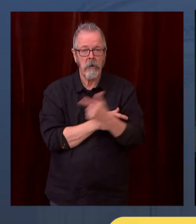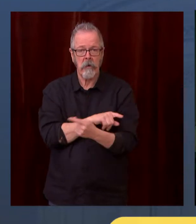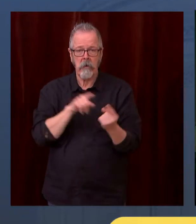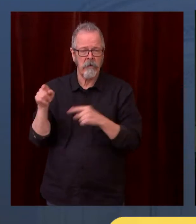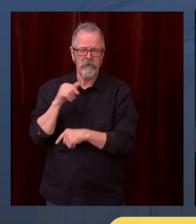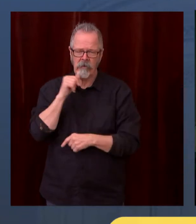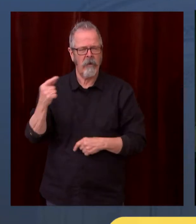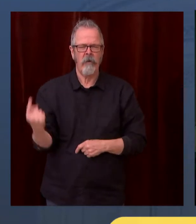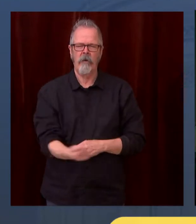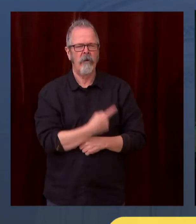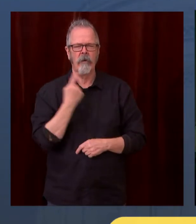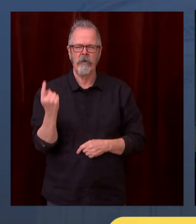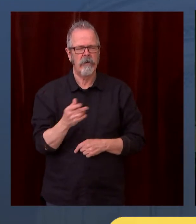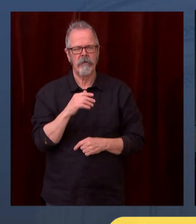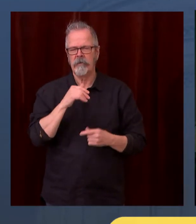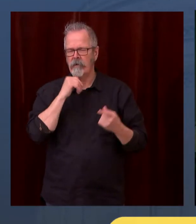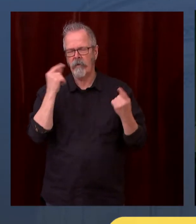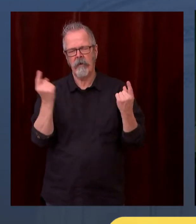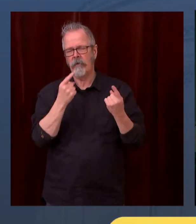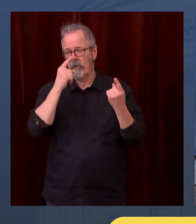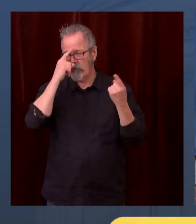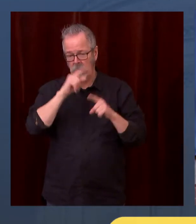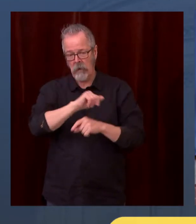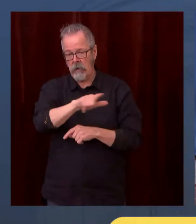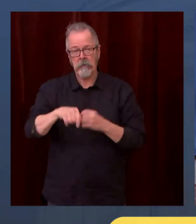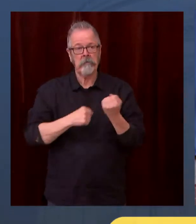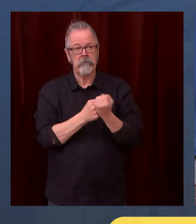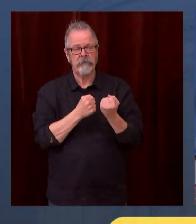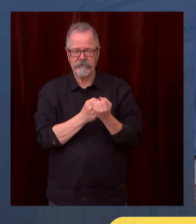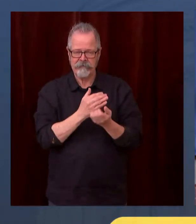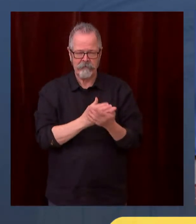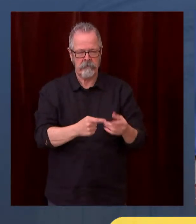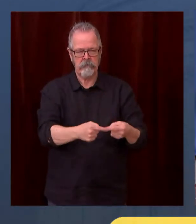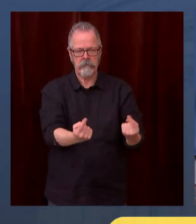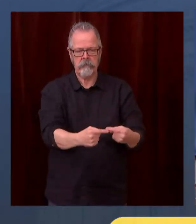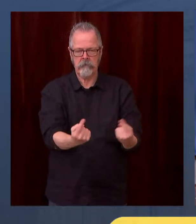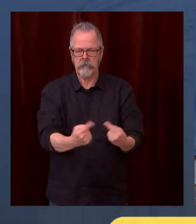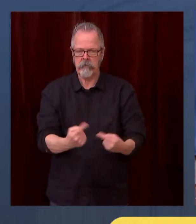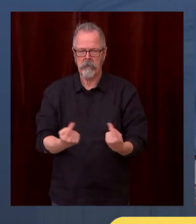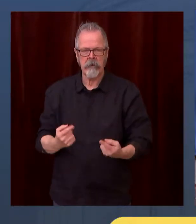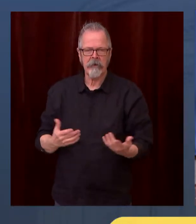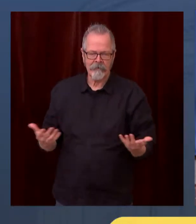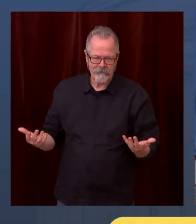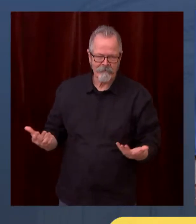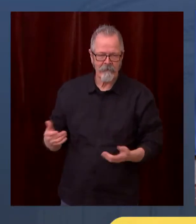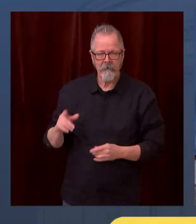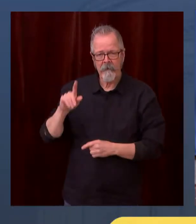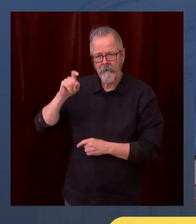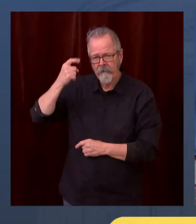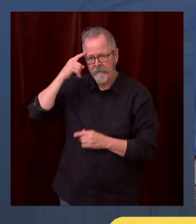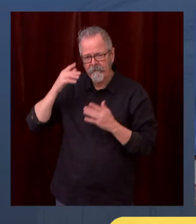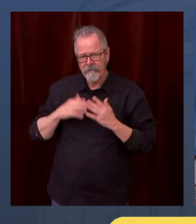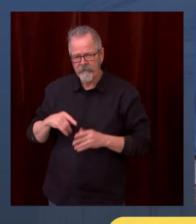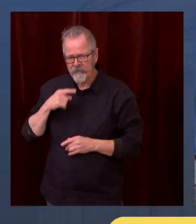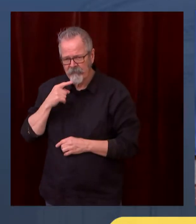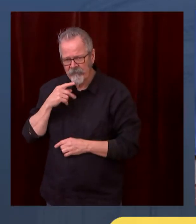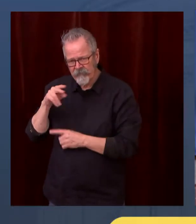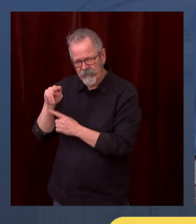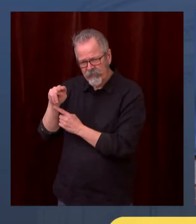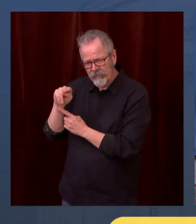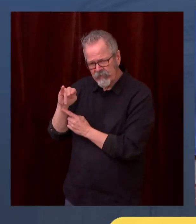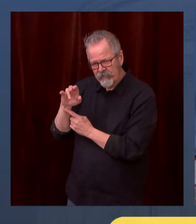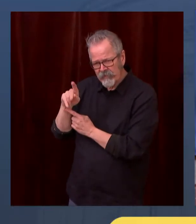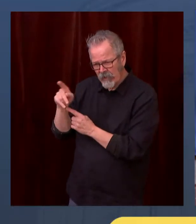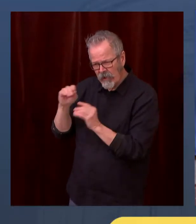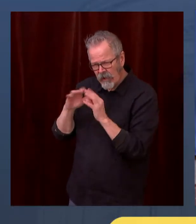way of the path forward. So Nick, I want to clarify something. Say Whatcom County has had that, was it